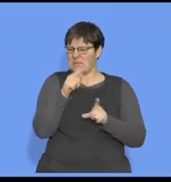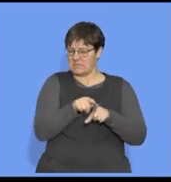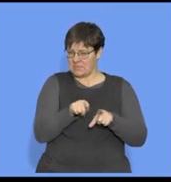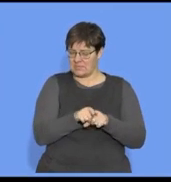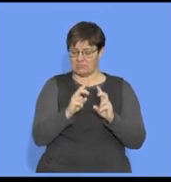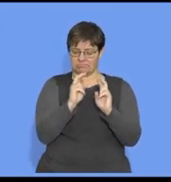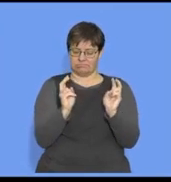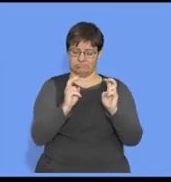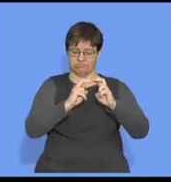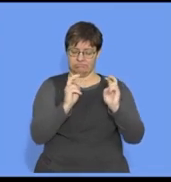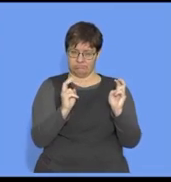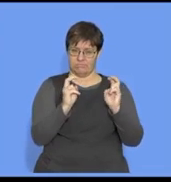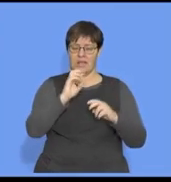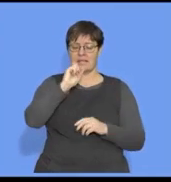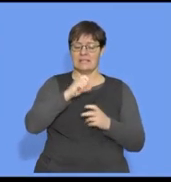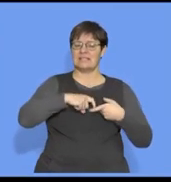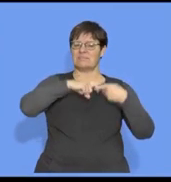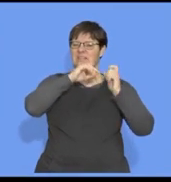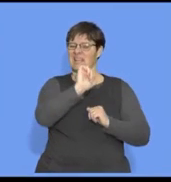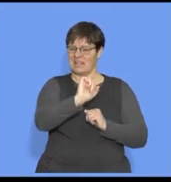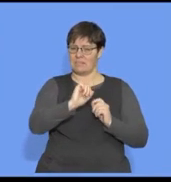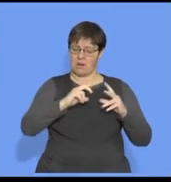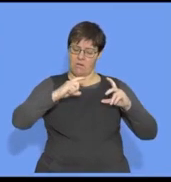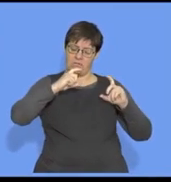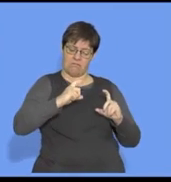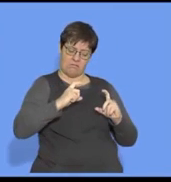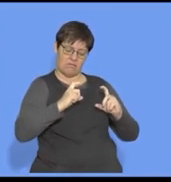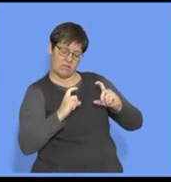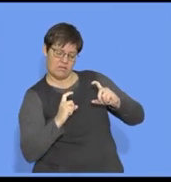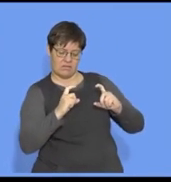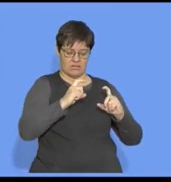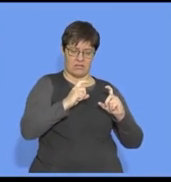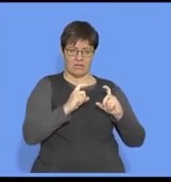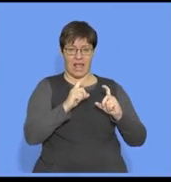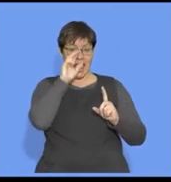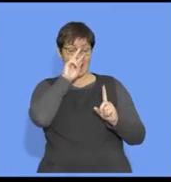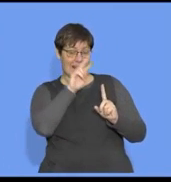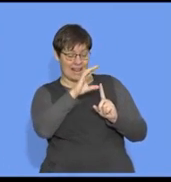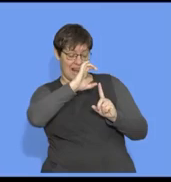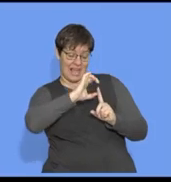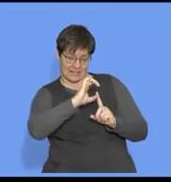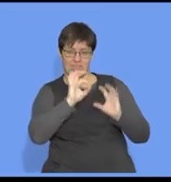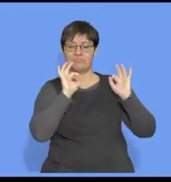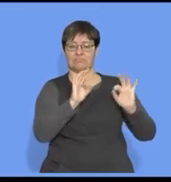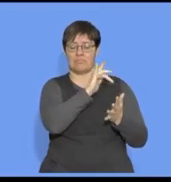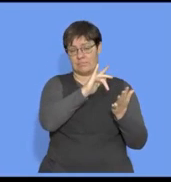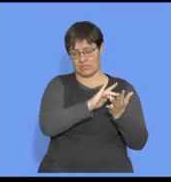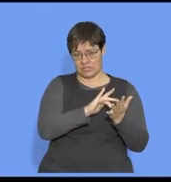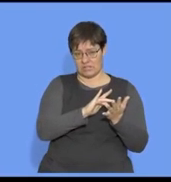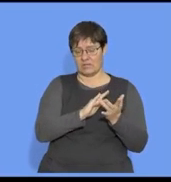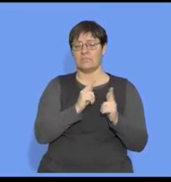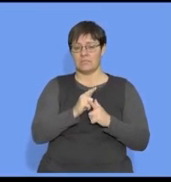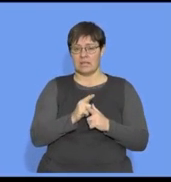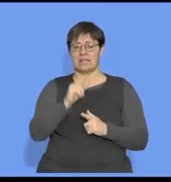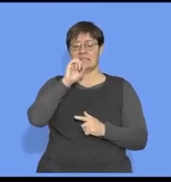which are called the suspensory ligaments, that holds the lens in the correct position, and they are attached to